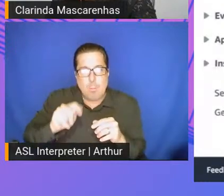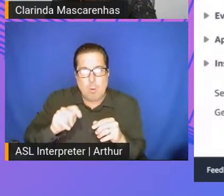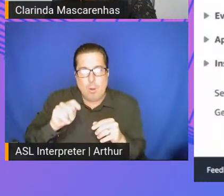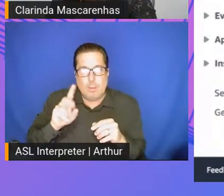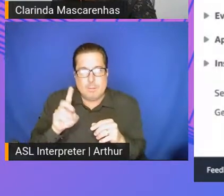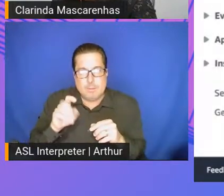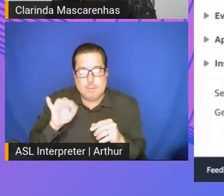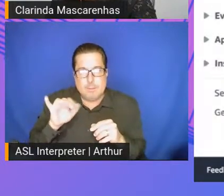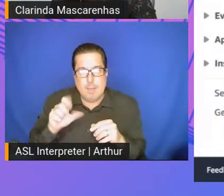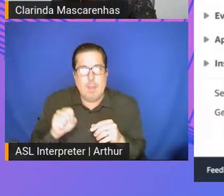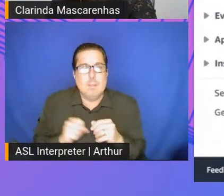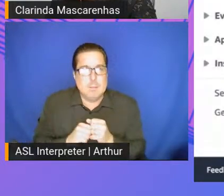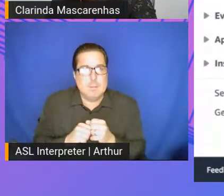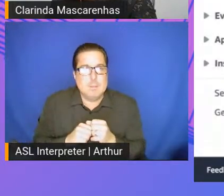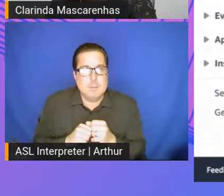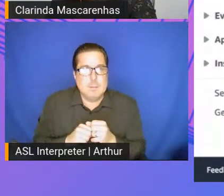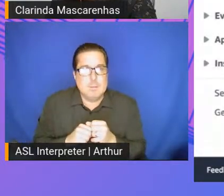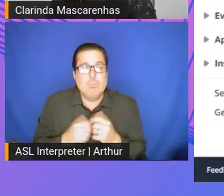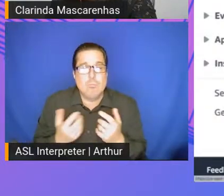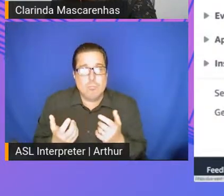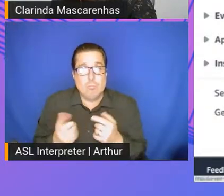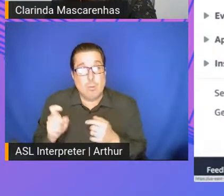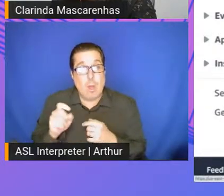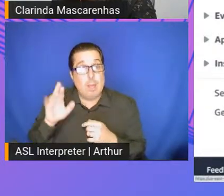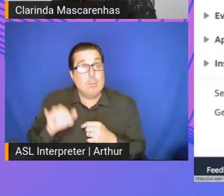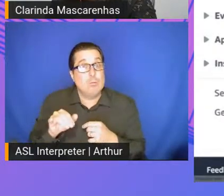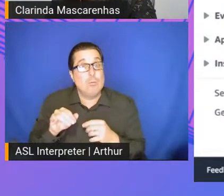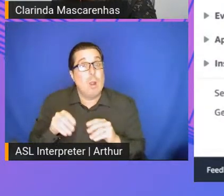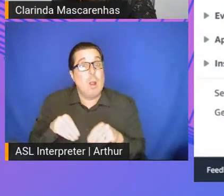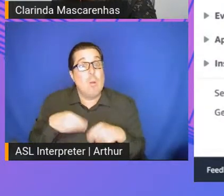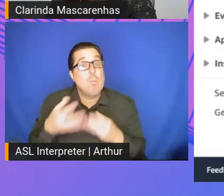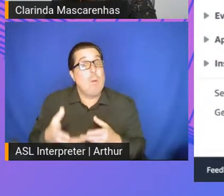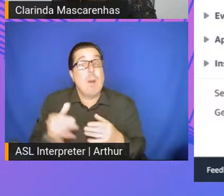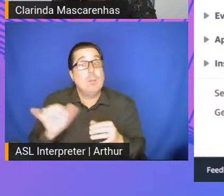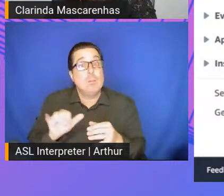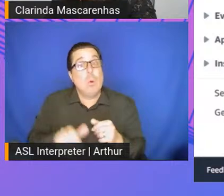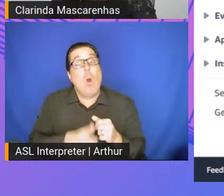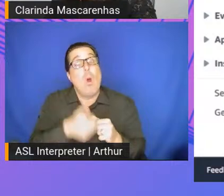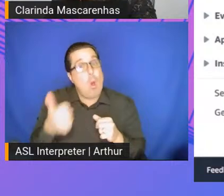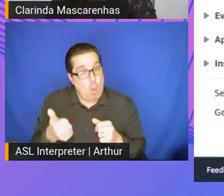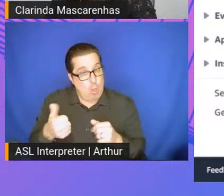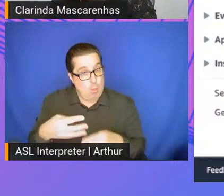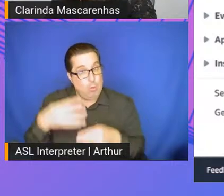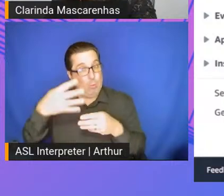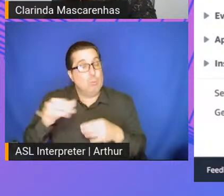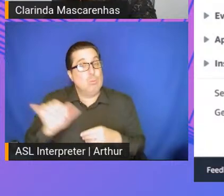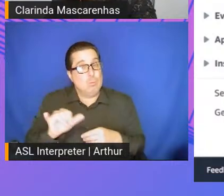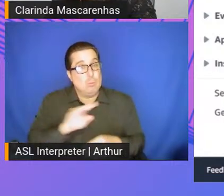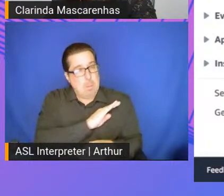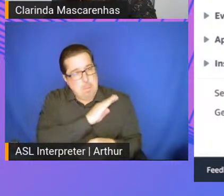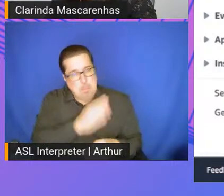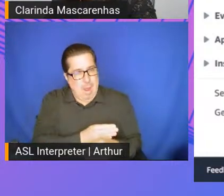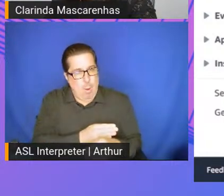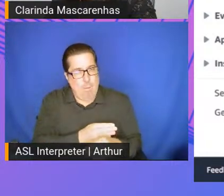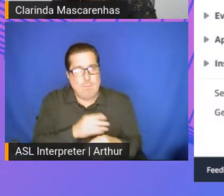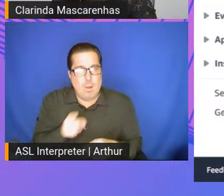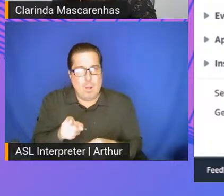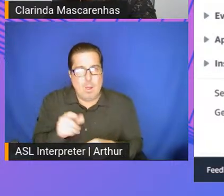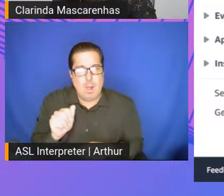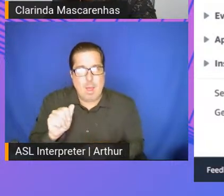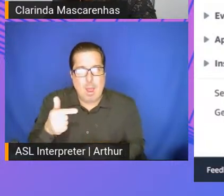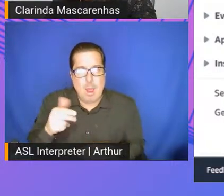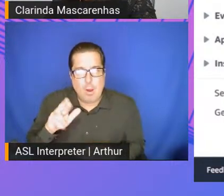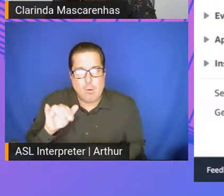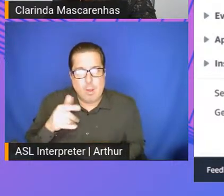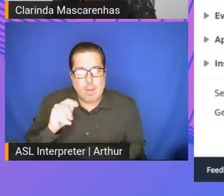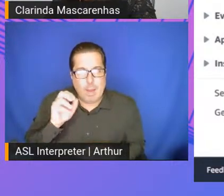So X-ray also provides us a powerful aggregator function, and we can use